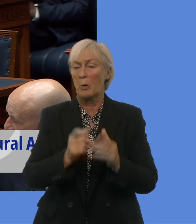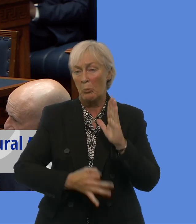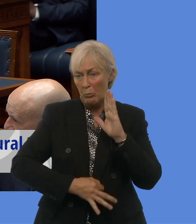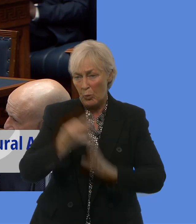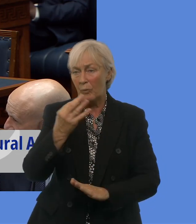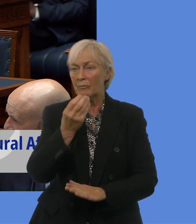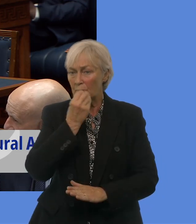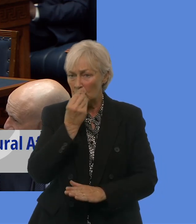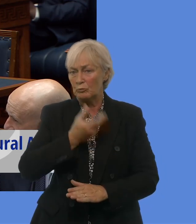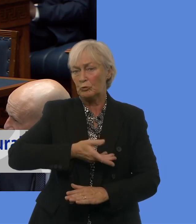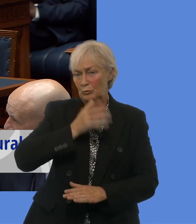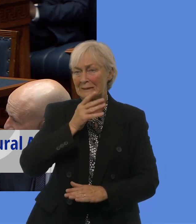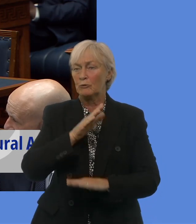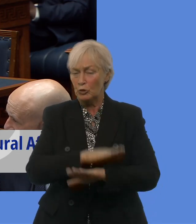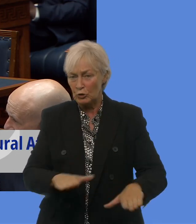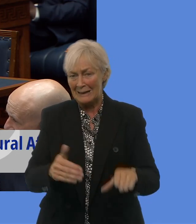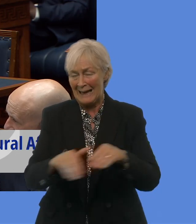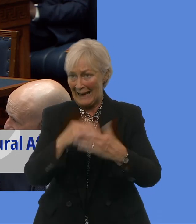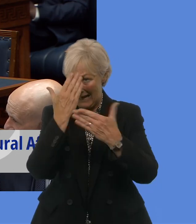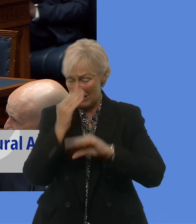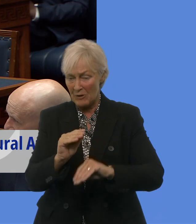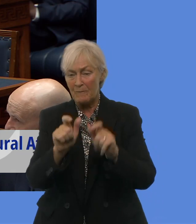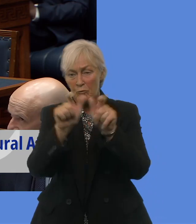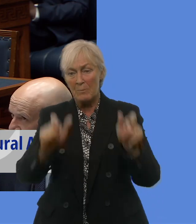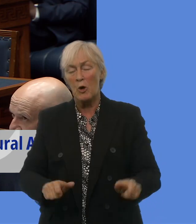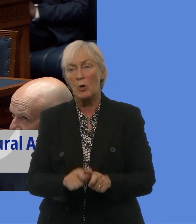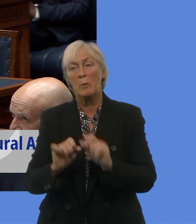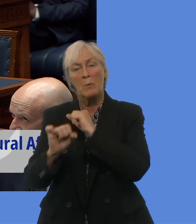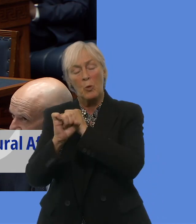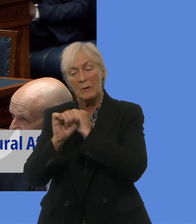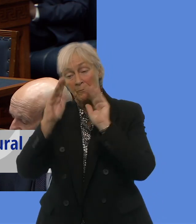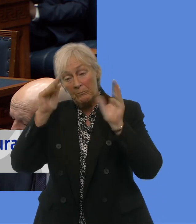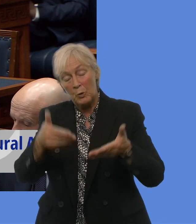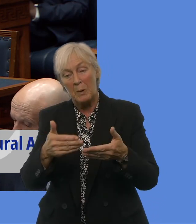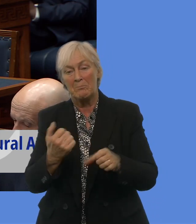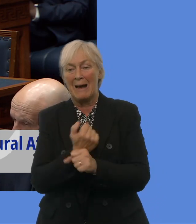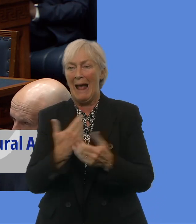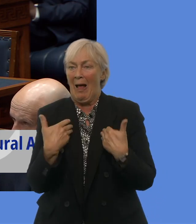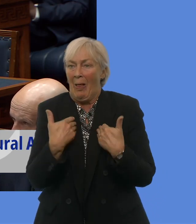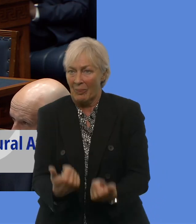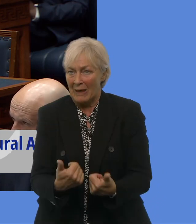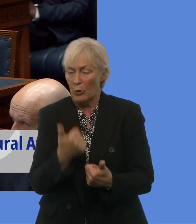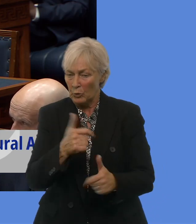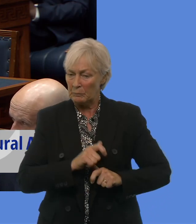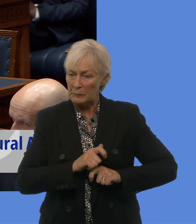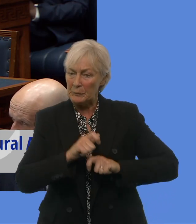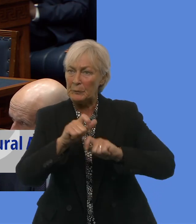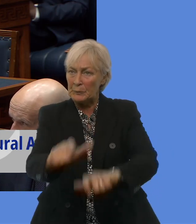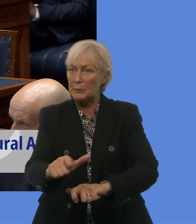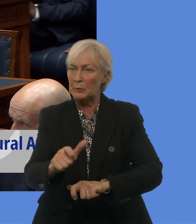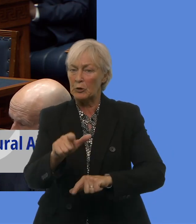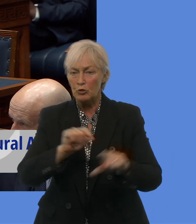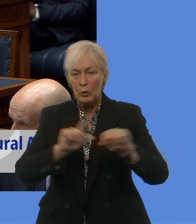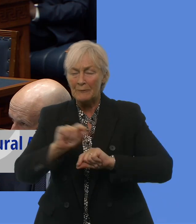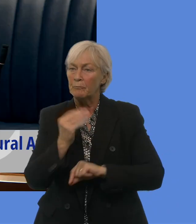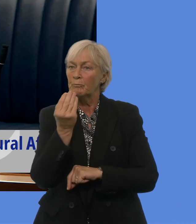dietary-related health outcomes through education. The framework focuses on making healthy, nutritious and sustainable food the food of